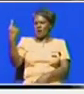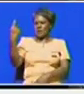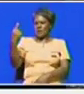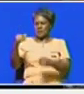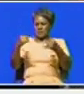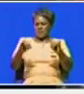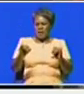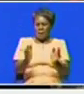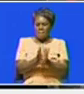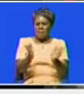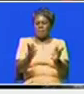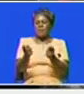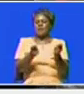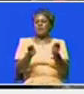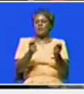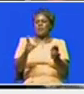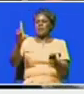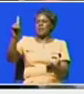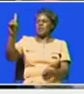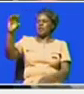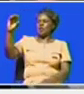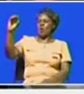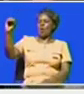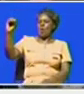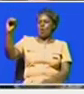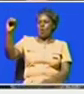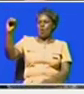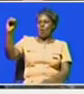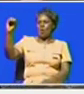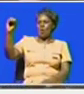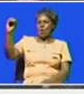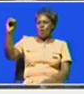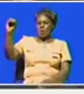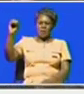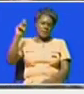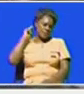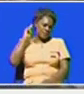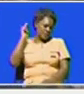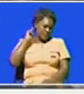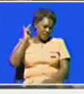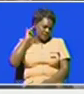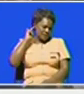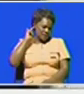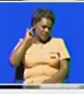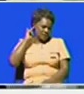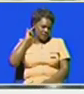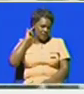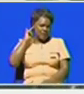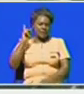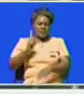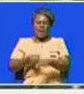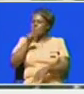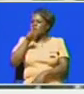public administration being his posting as district officer for Keumbo Division in Kisi at the peak of